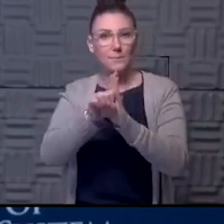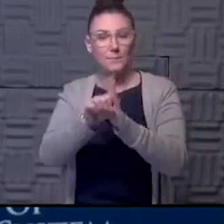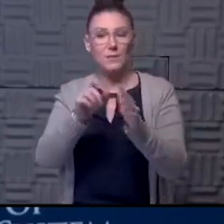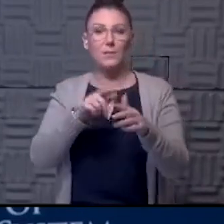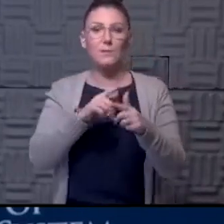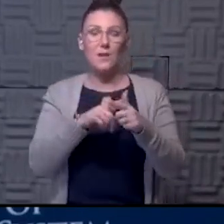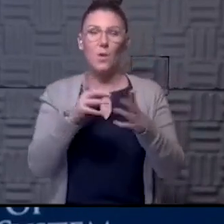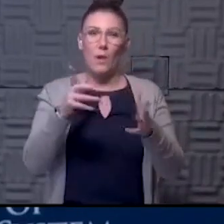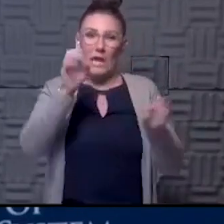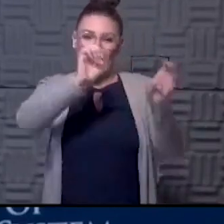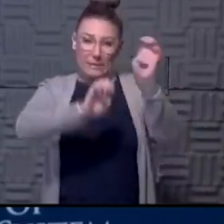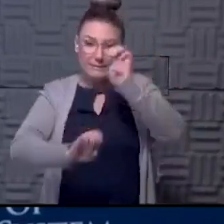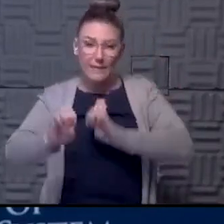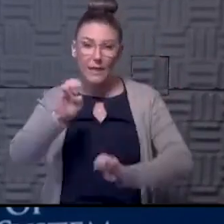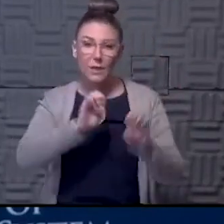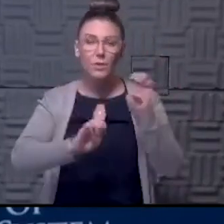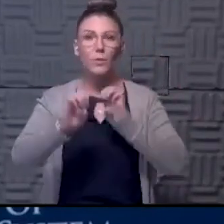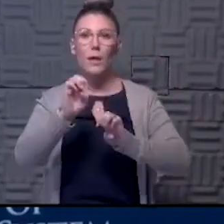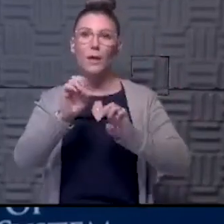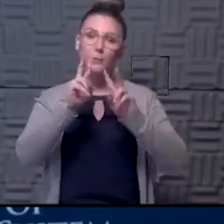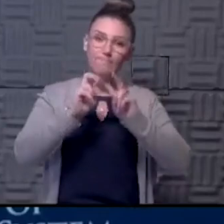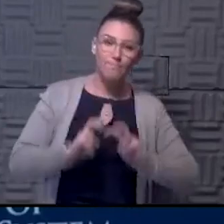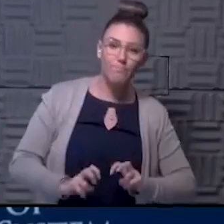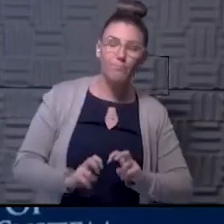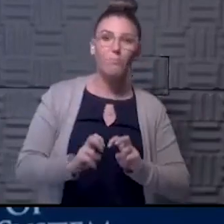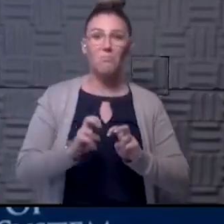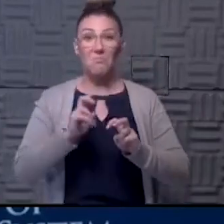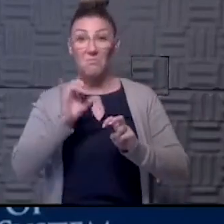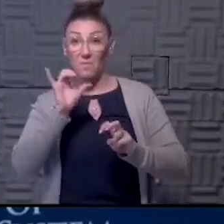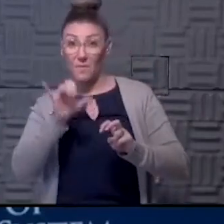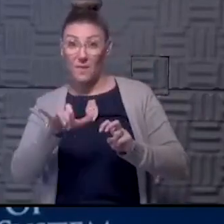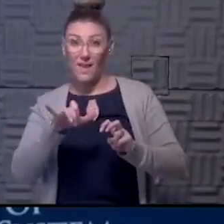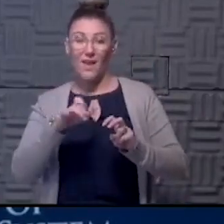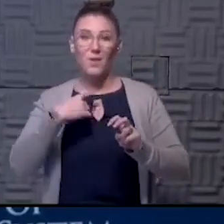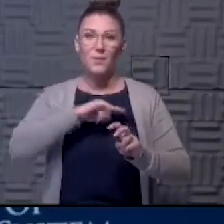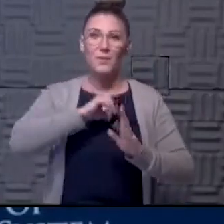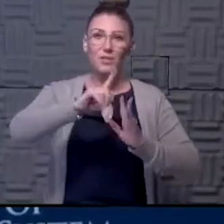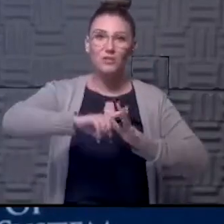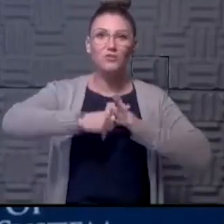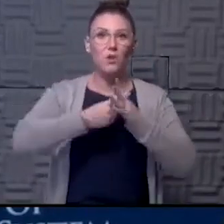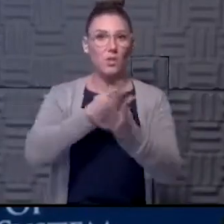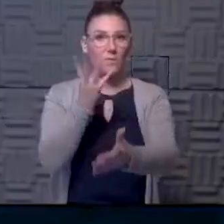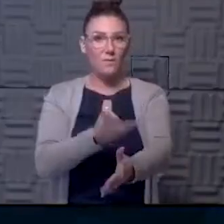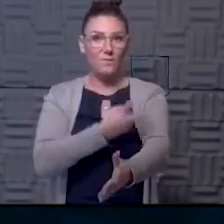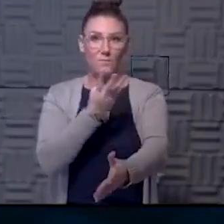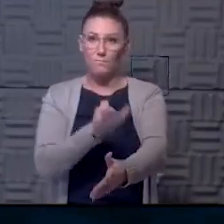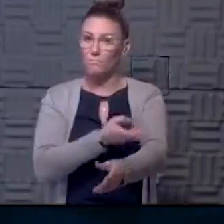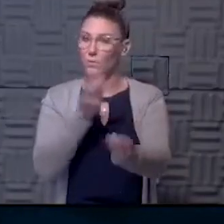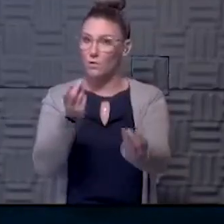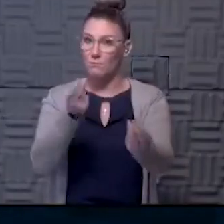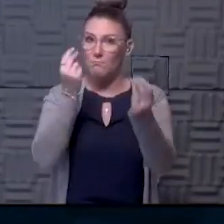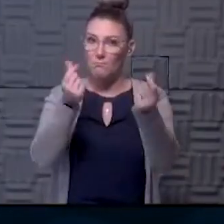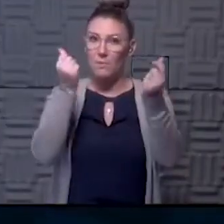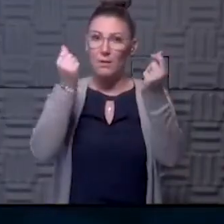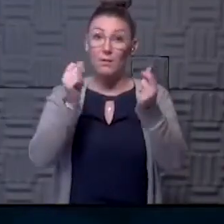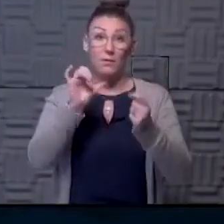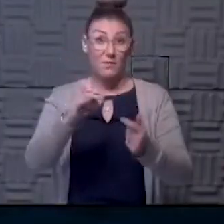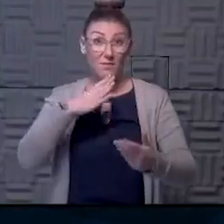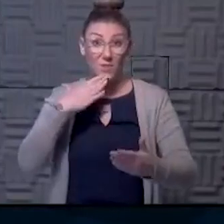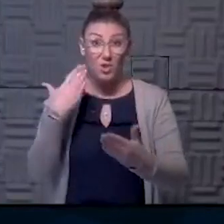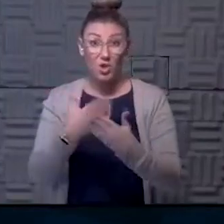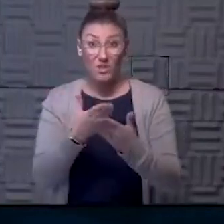be evaluated. And with that, we were able to go ahead and start that infusion right away. Yeah, that could be a good thing,